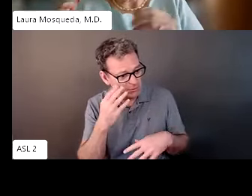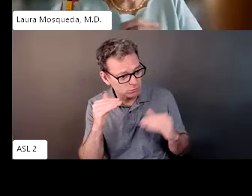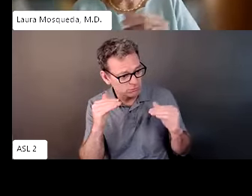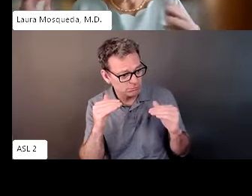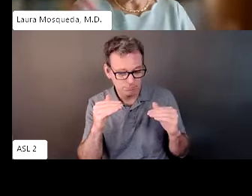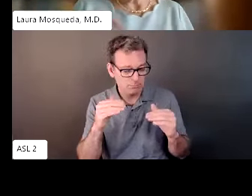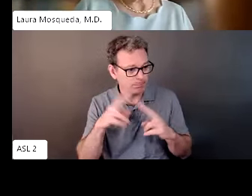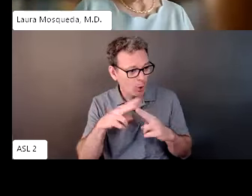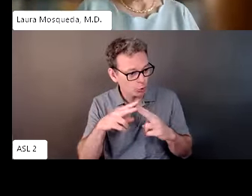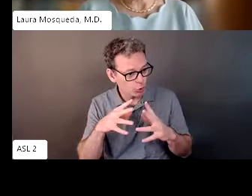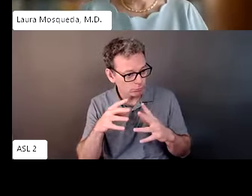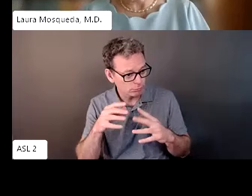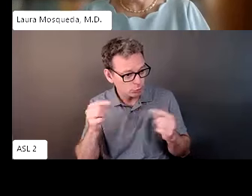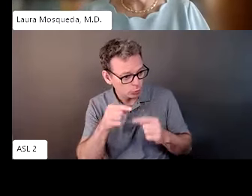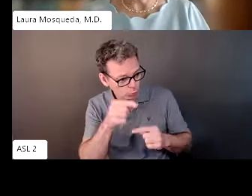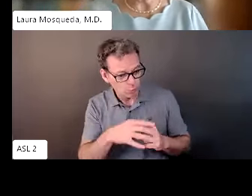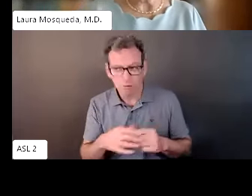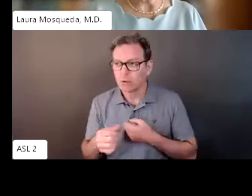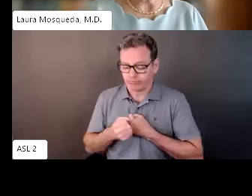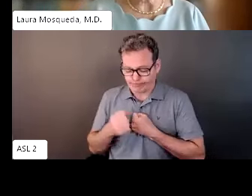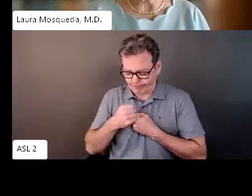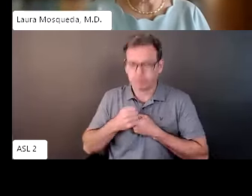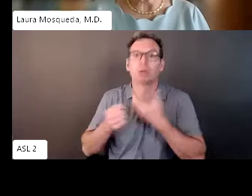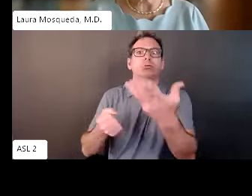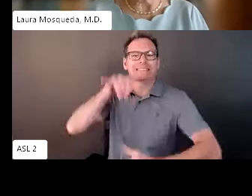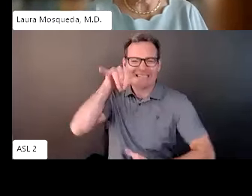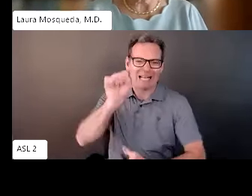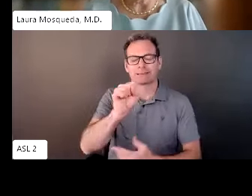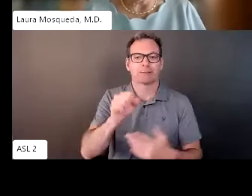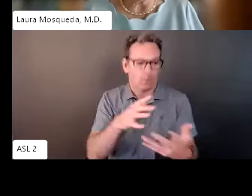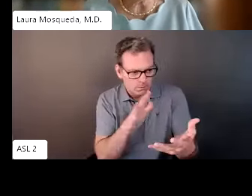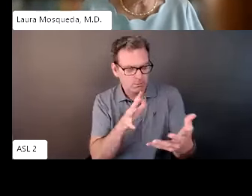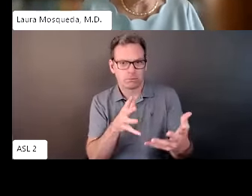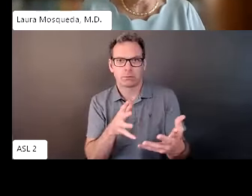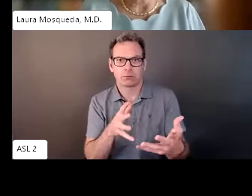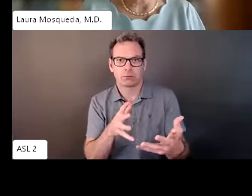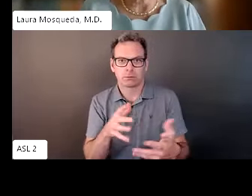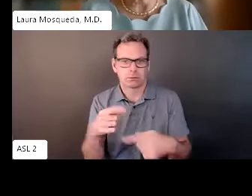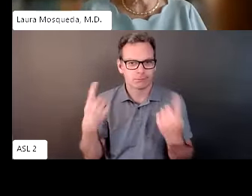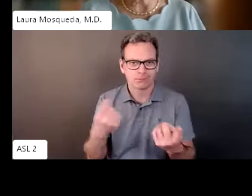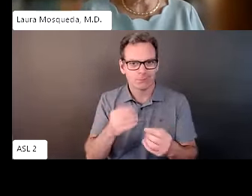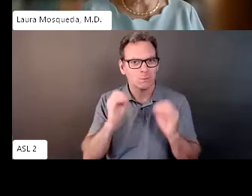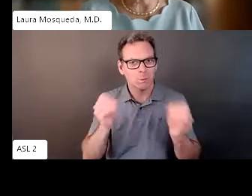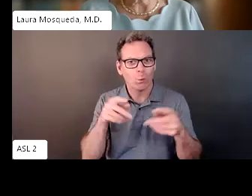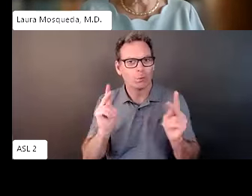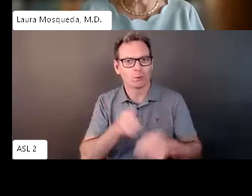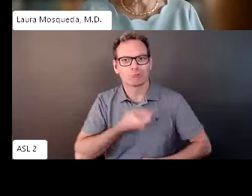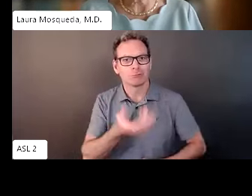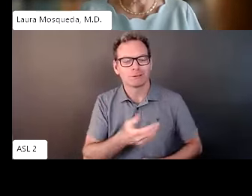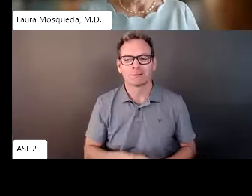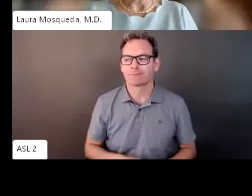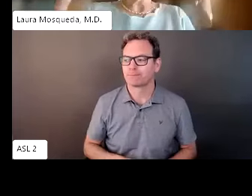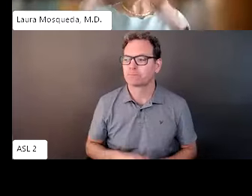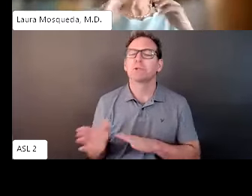It also can come up in special circumstances when somebody has a dementia, or they're in a nursing home and people are trying to change